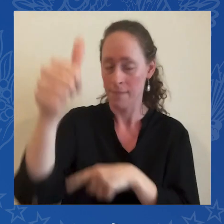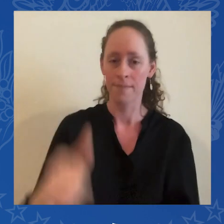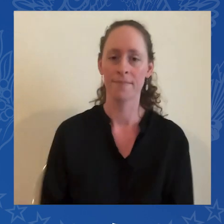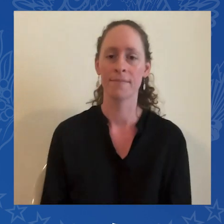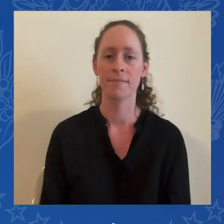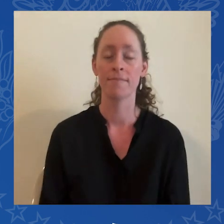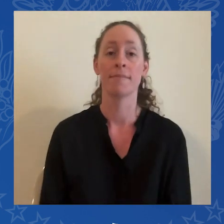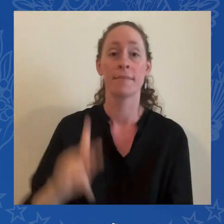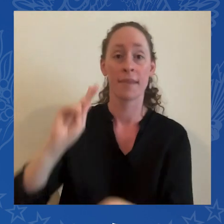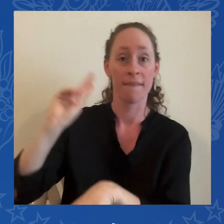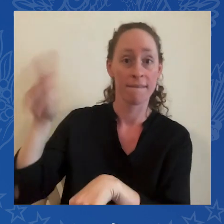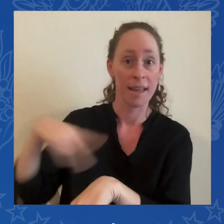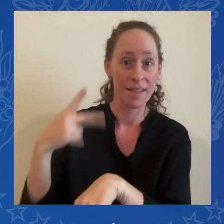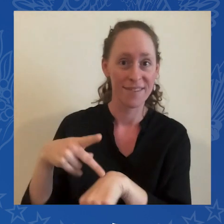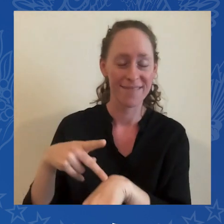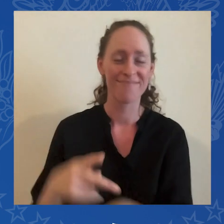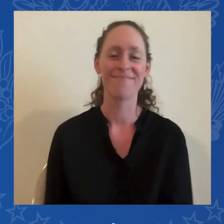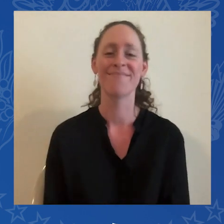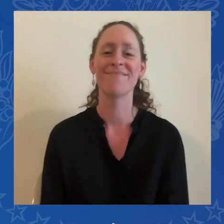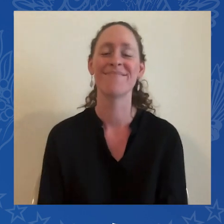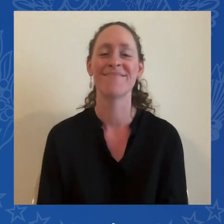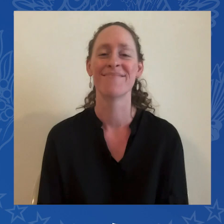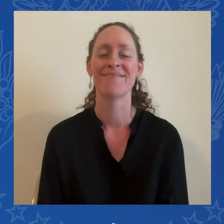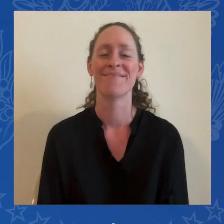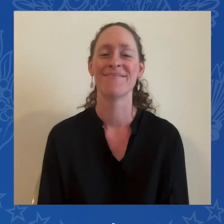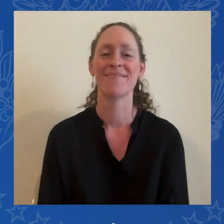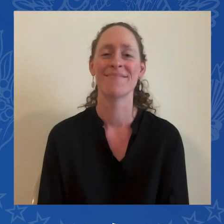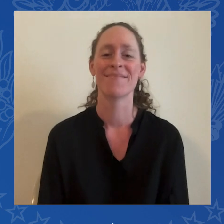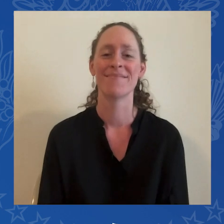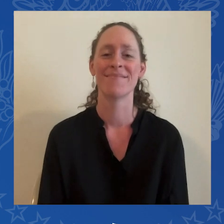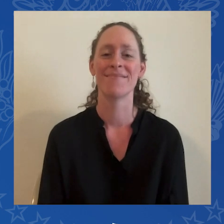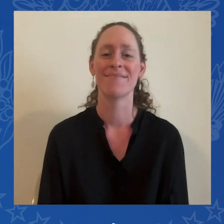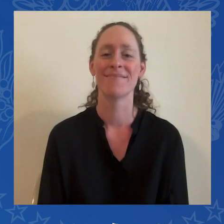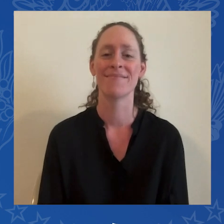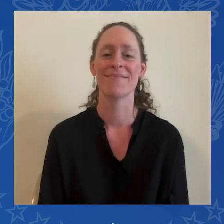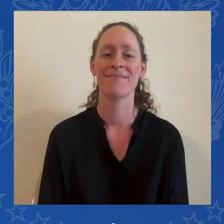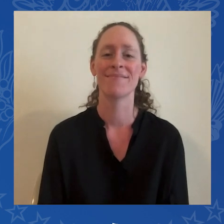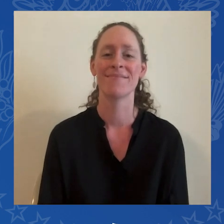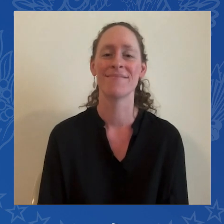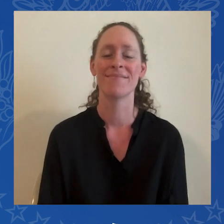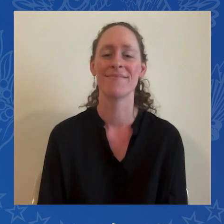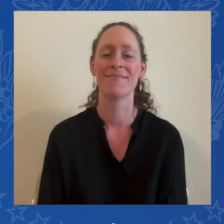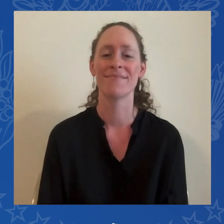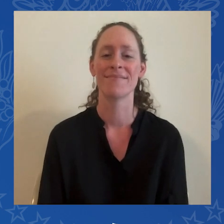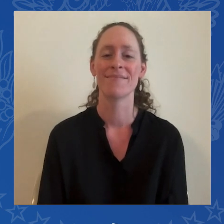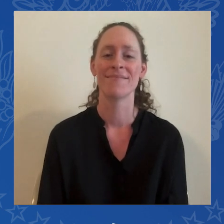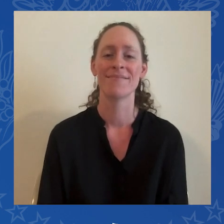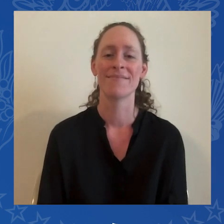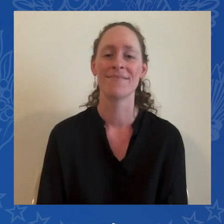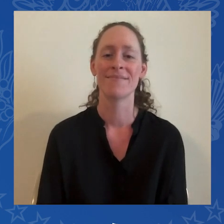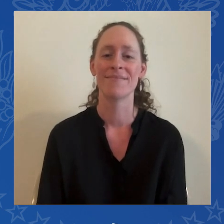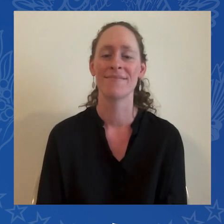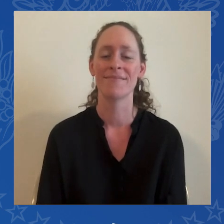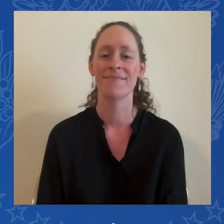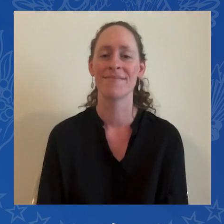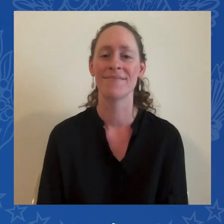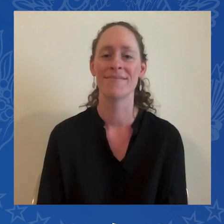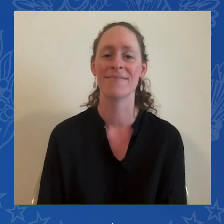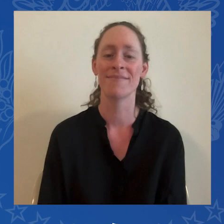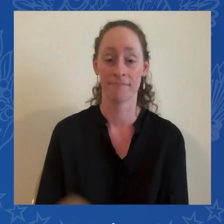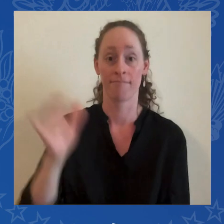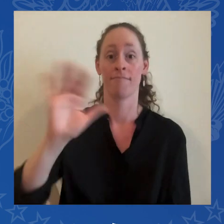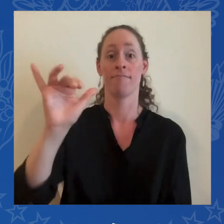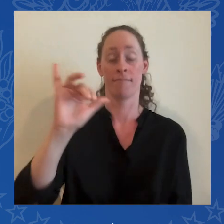the Philippines. In addition, a new line of credit totaling $4 billion will